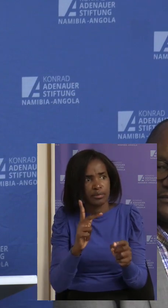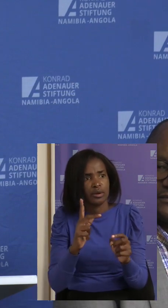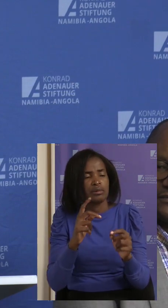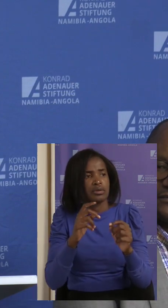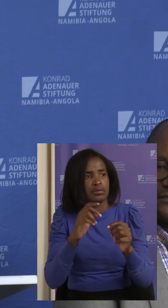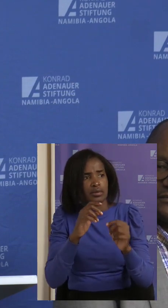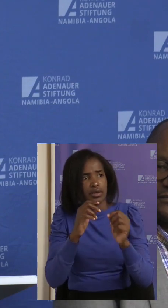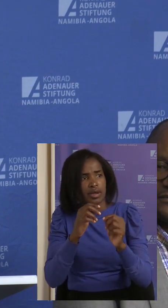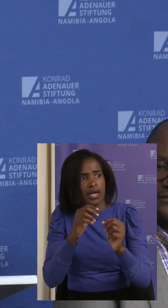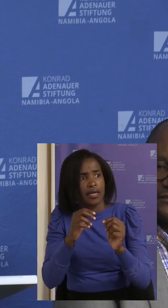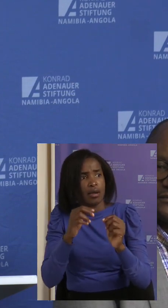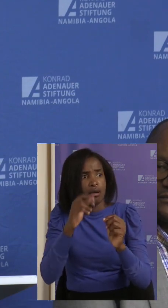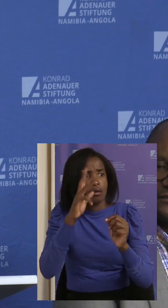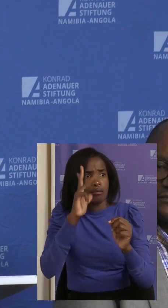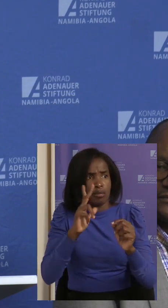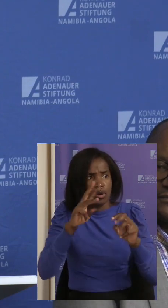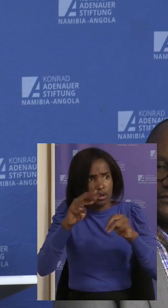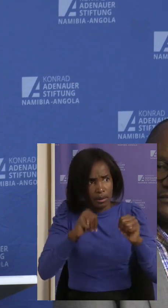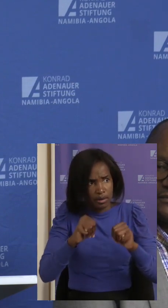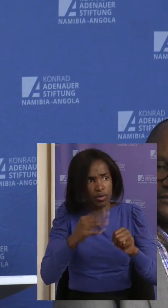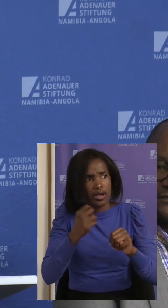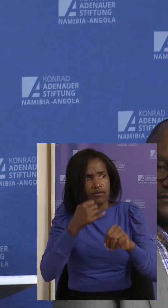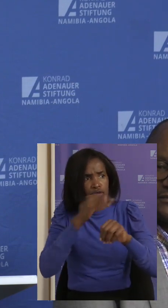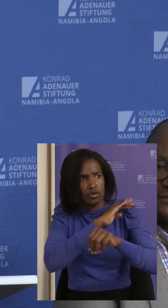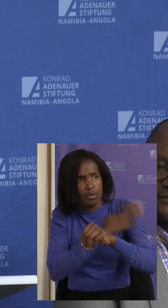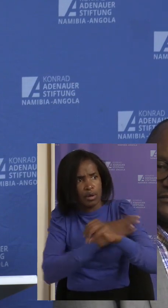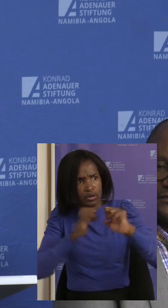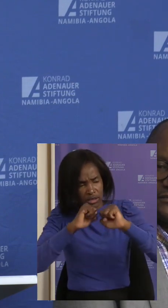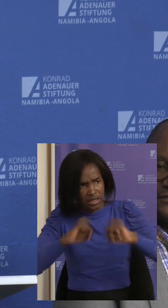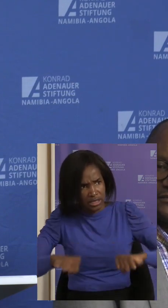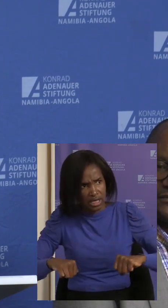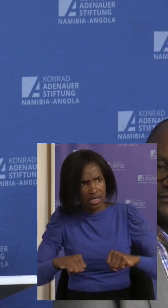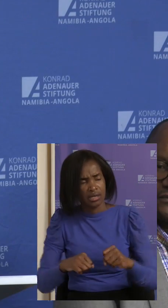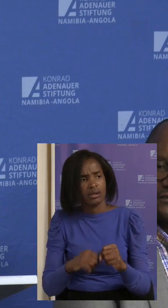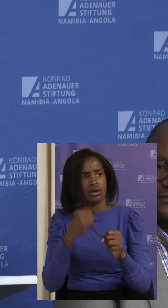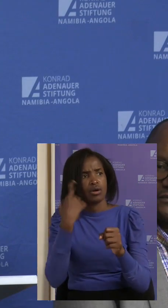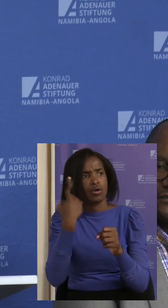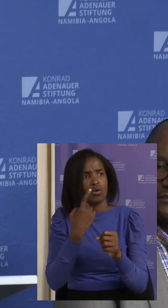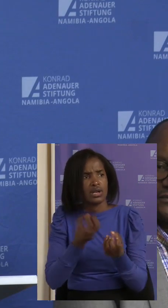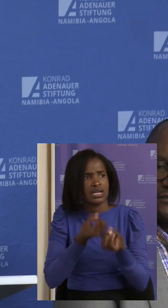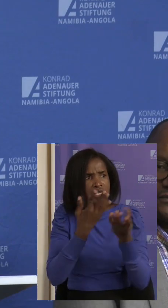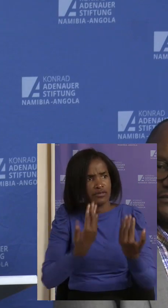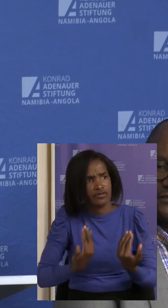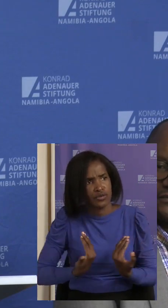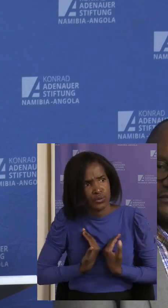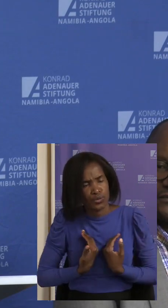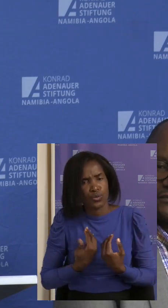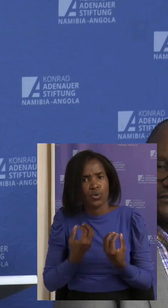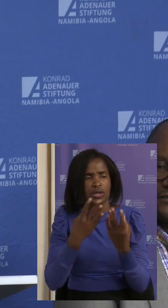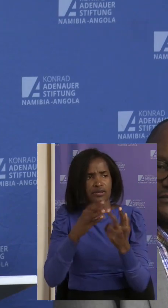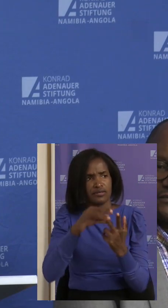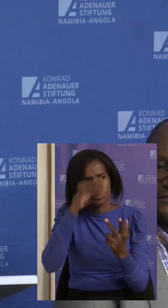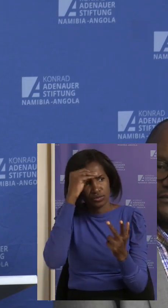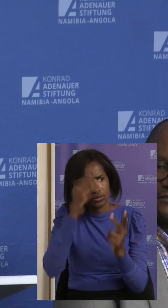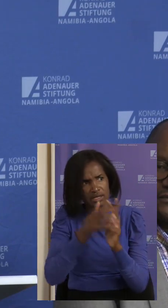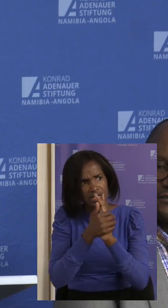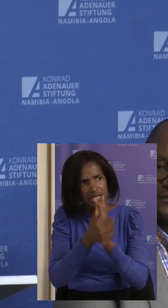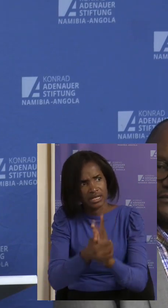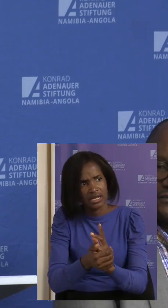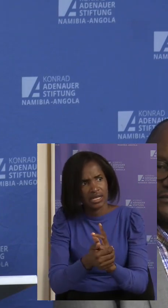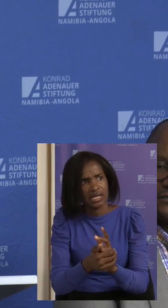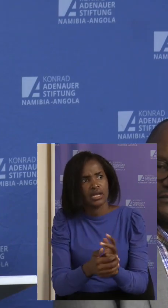decision-making platforms or spaces rather, that don't only give the young person or the student leader a platform to